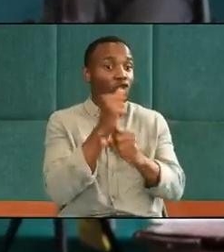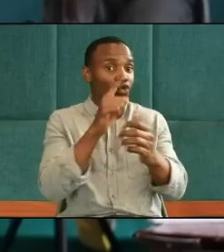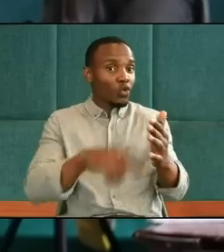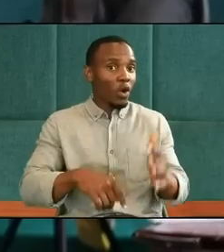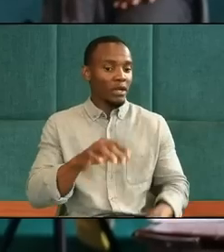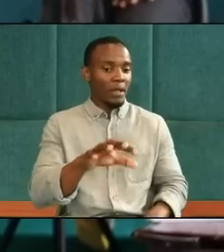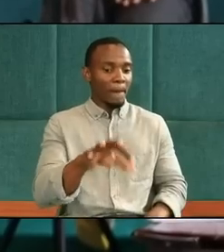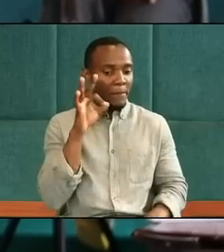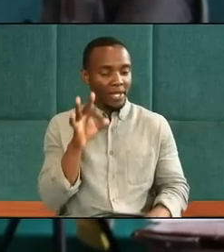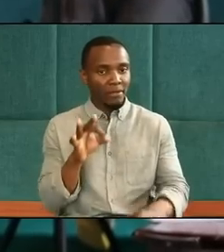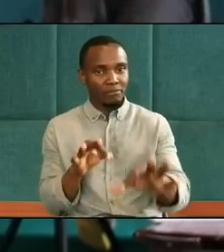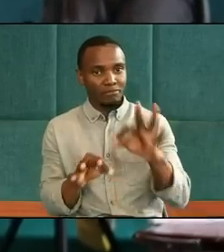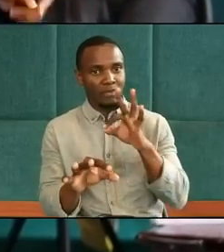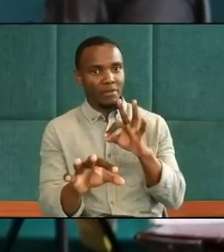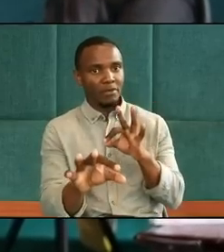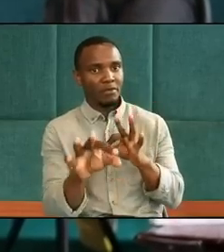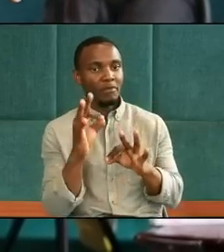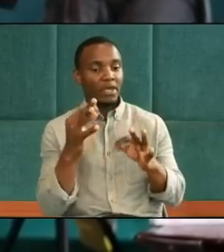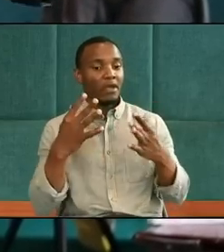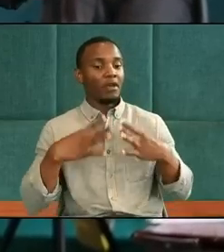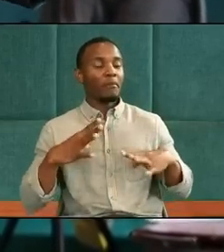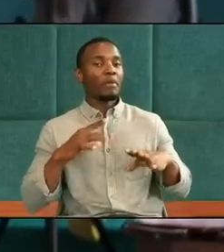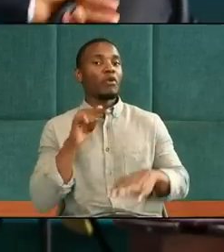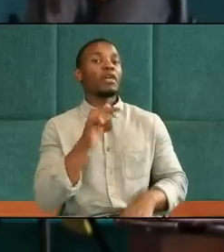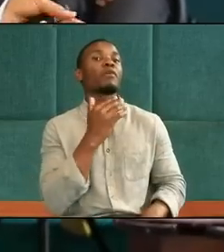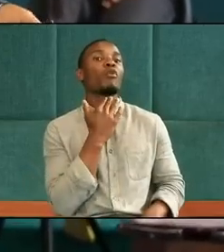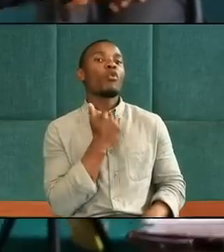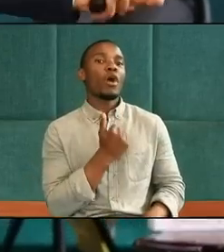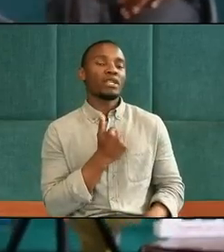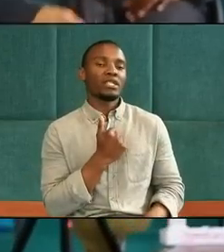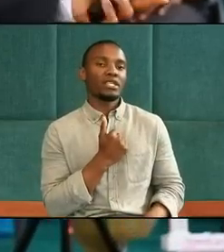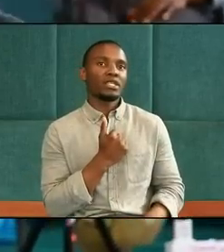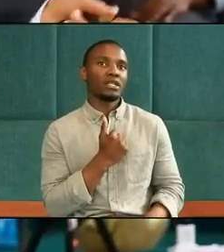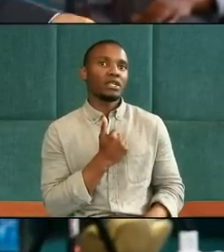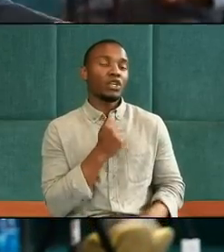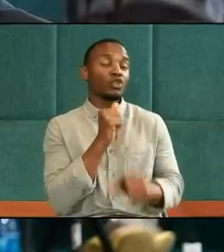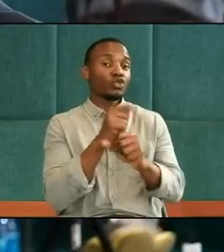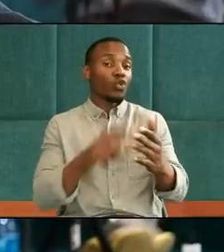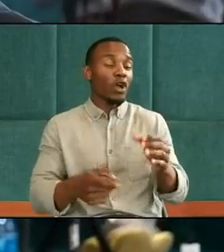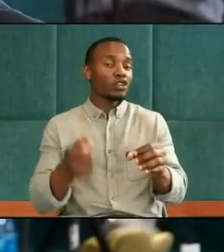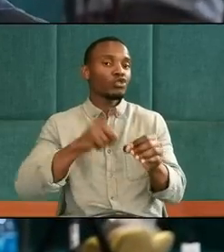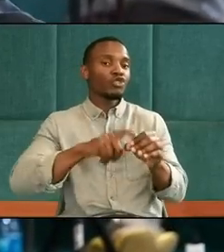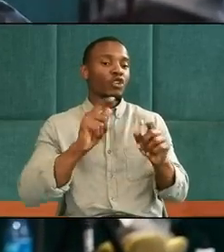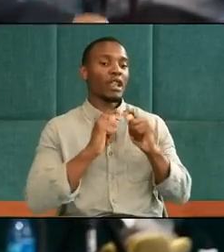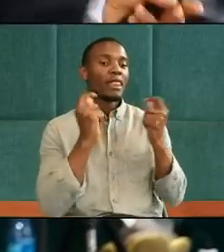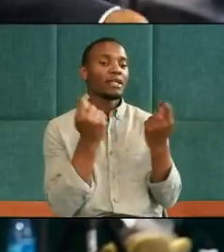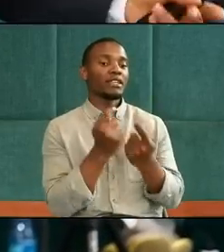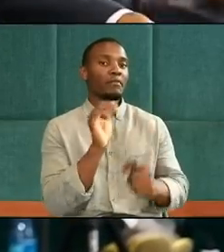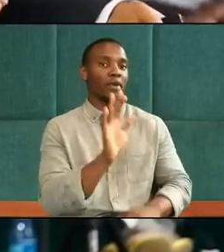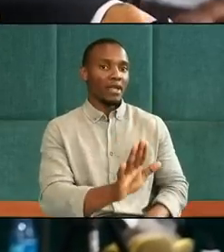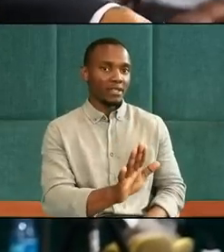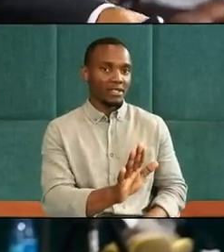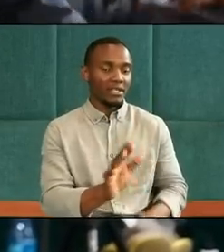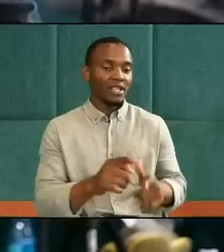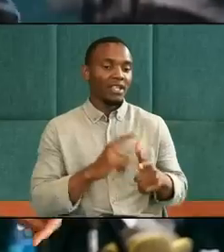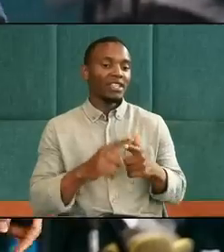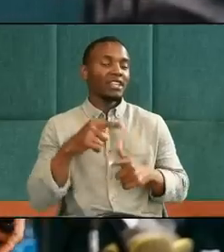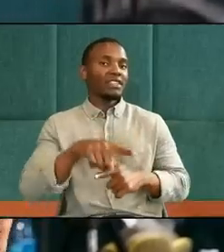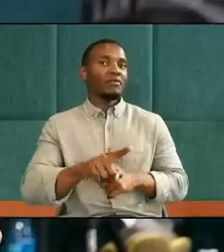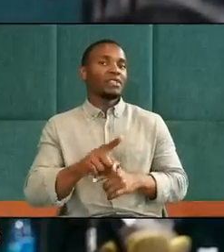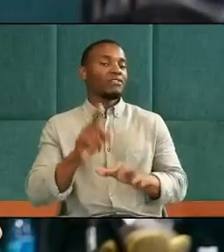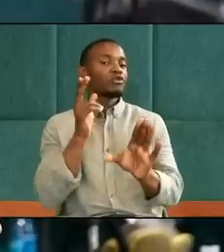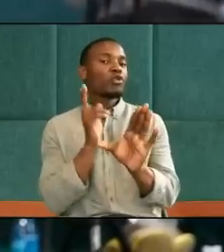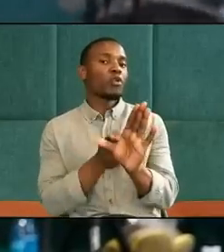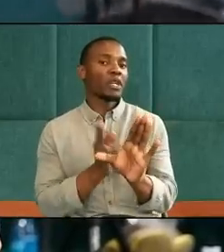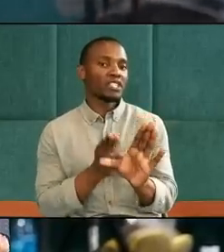handpick the people he wanted around him to be part of his team, to get them